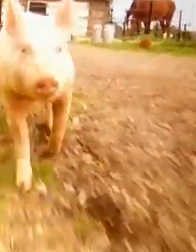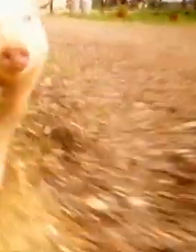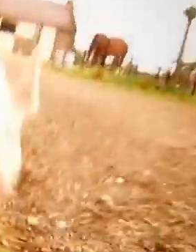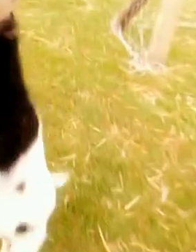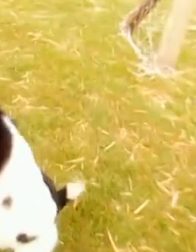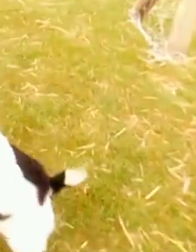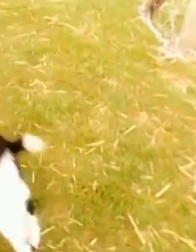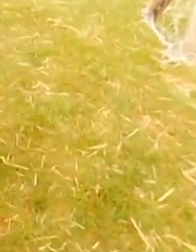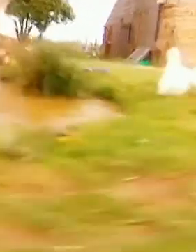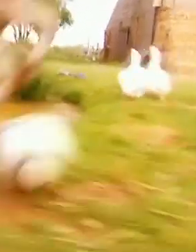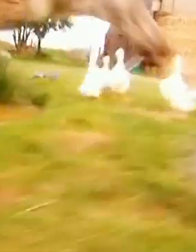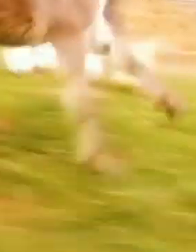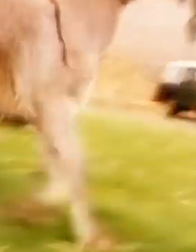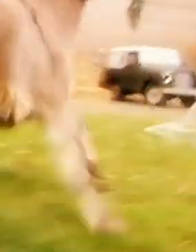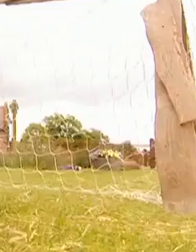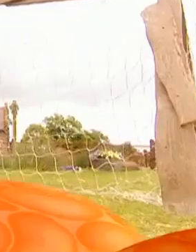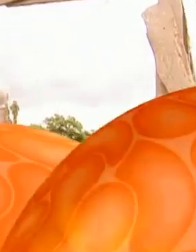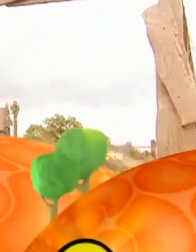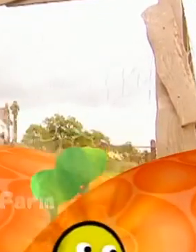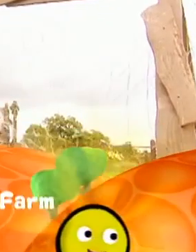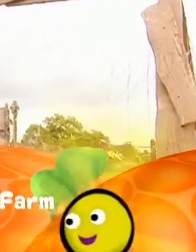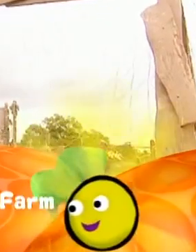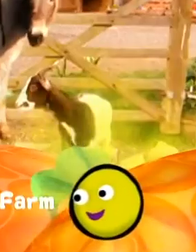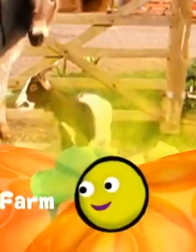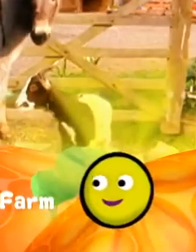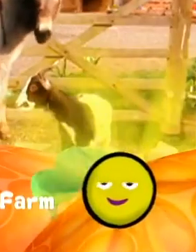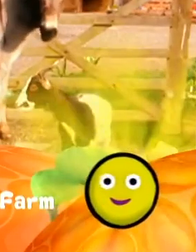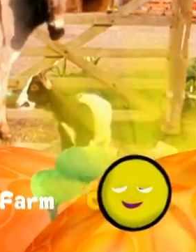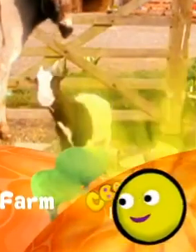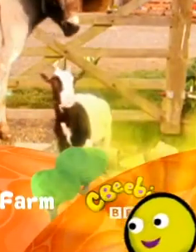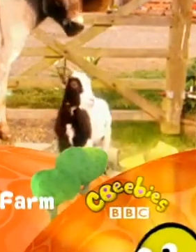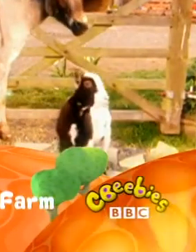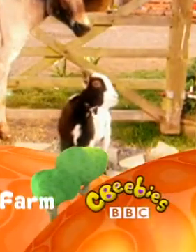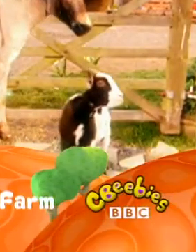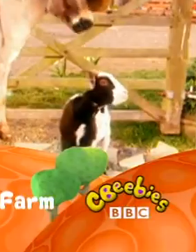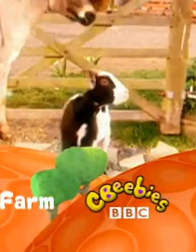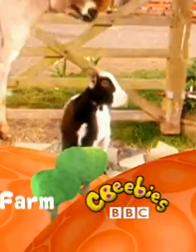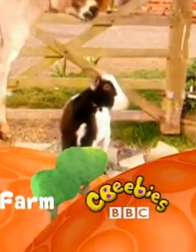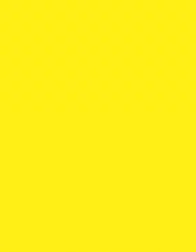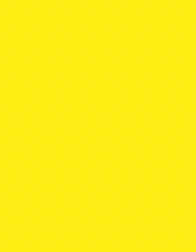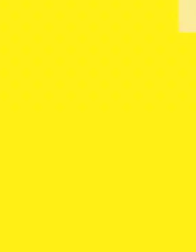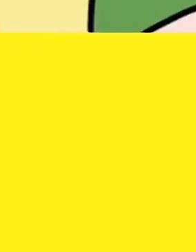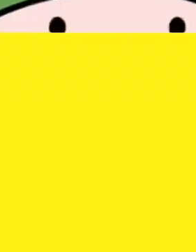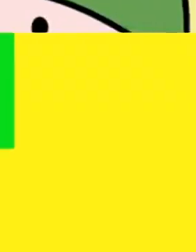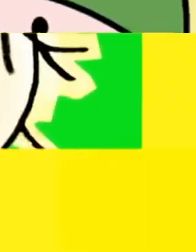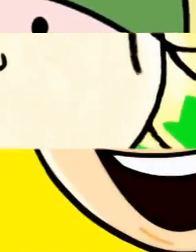Come and meet the gang down on Big Barn Farm. Weekdays at 7:40 on CBeebies.